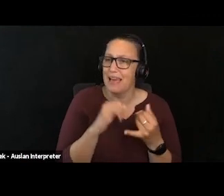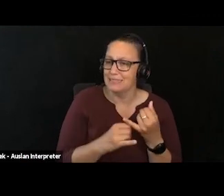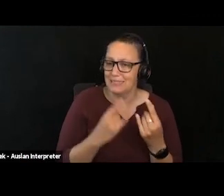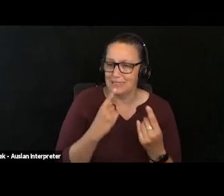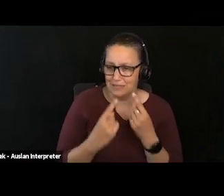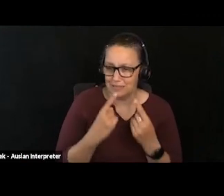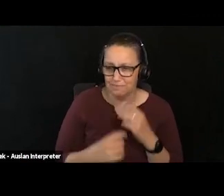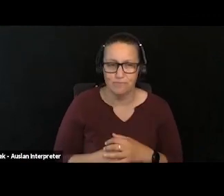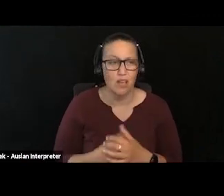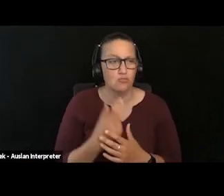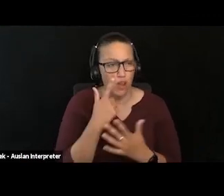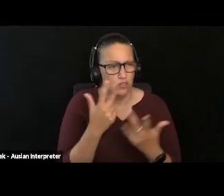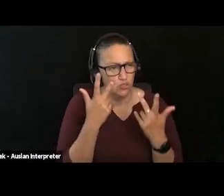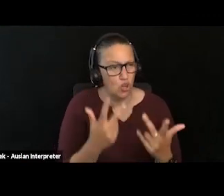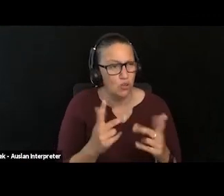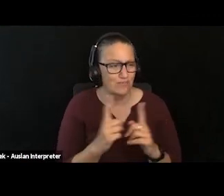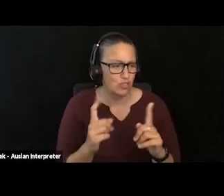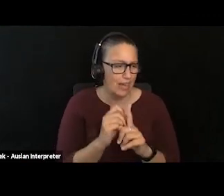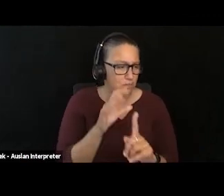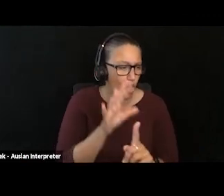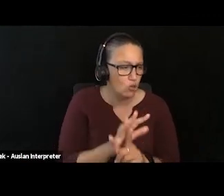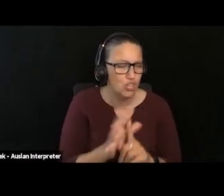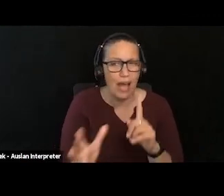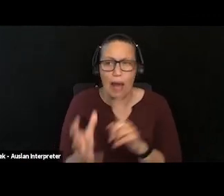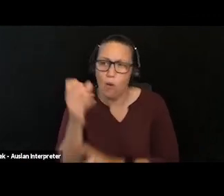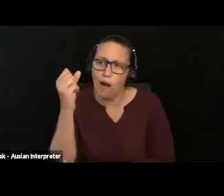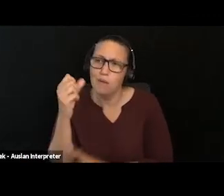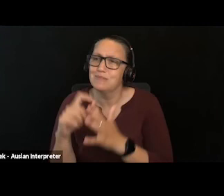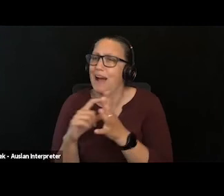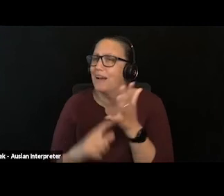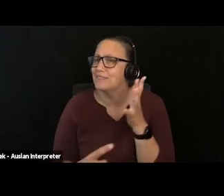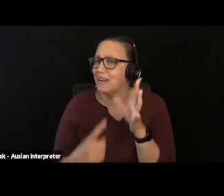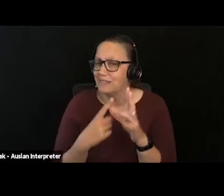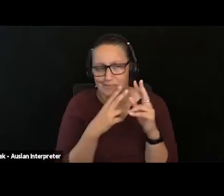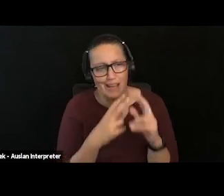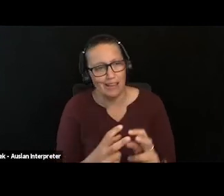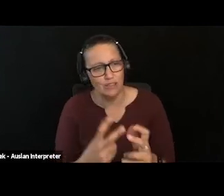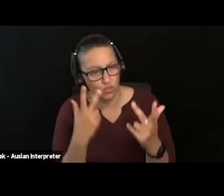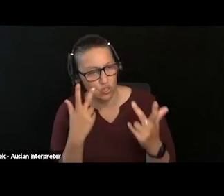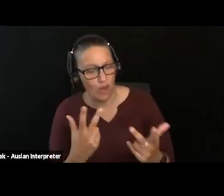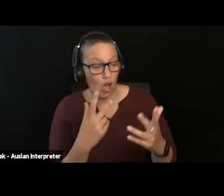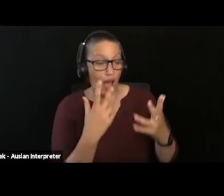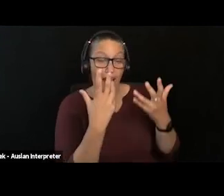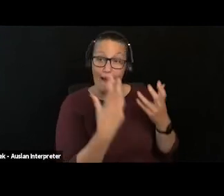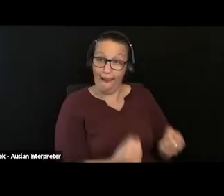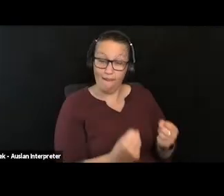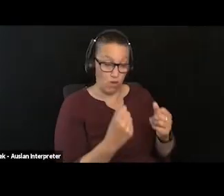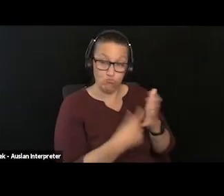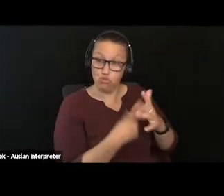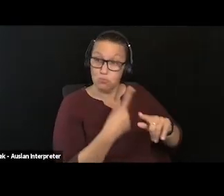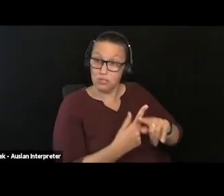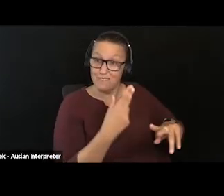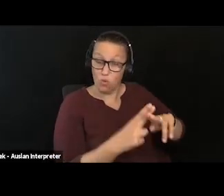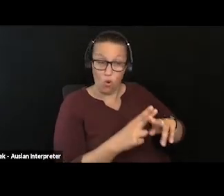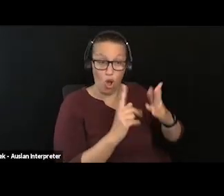of different exposure outcome studies to specifically look at the relationship between using a prescription opioid and the risks of